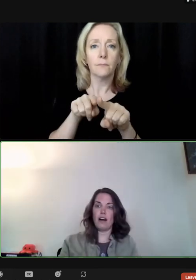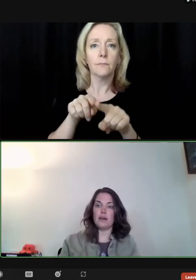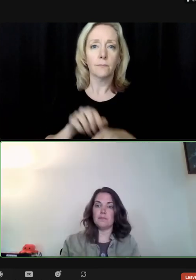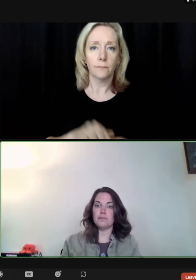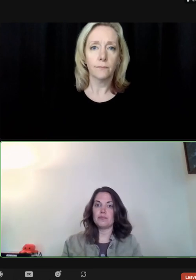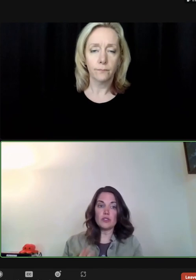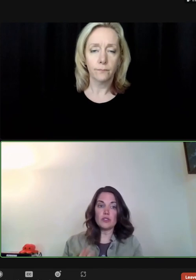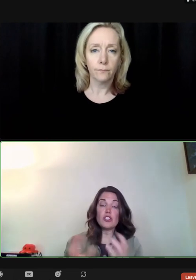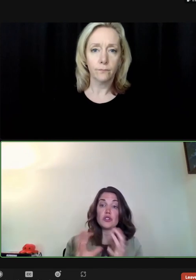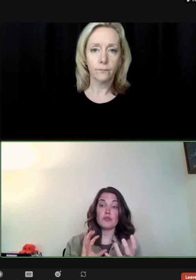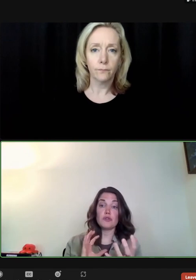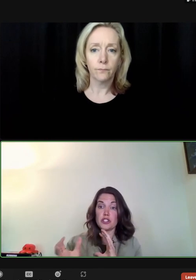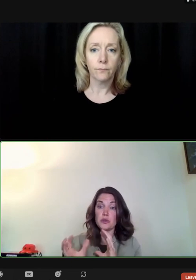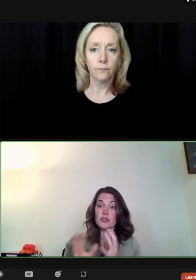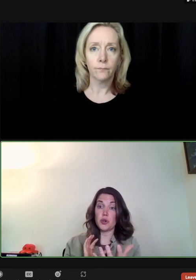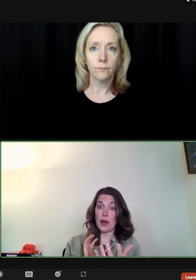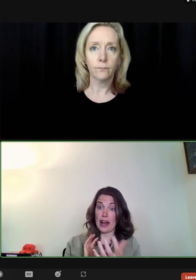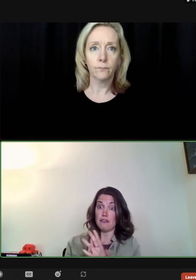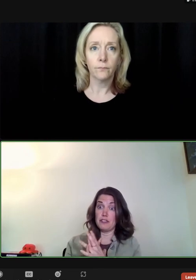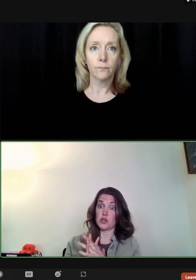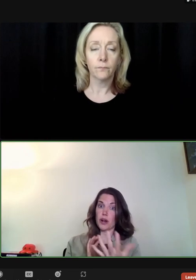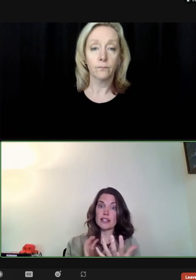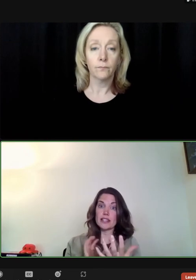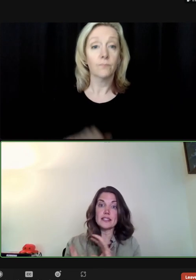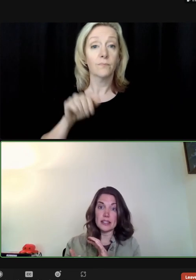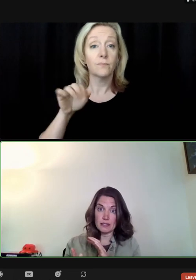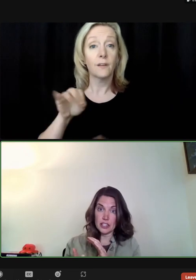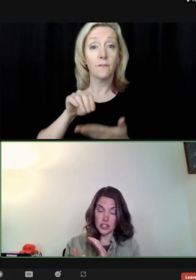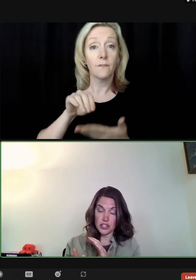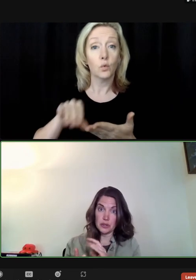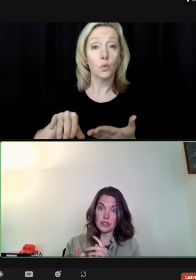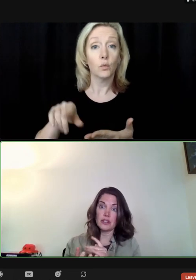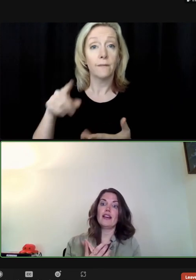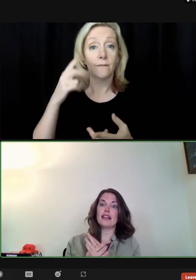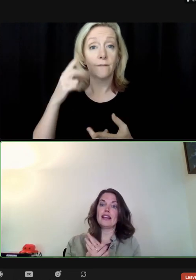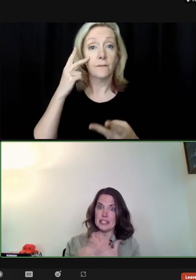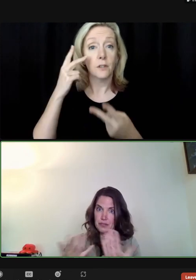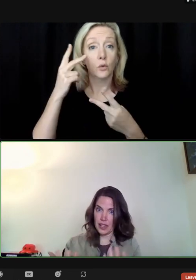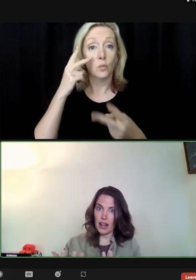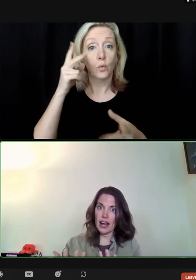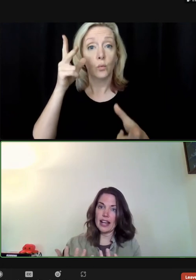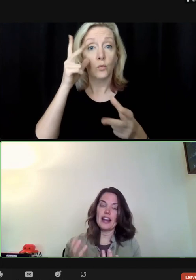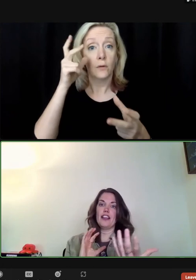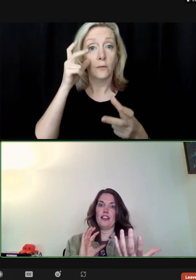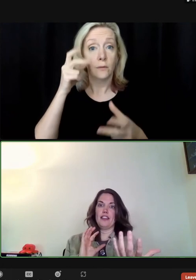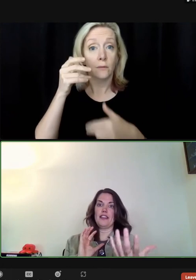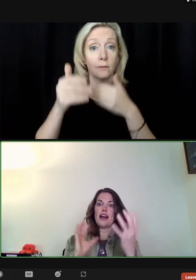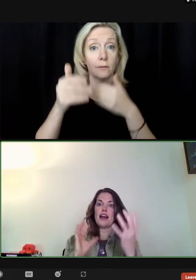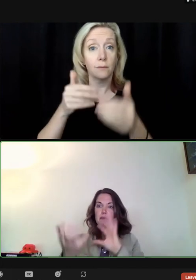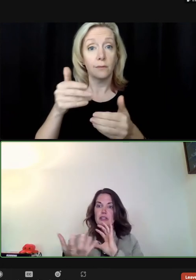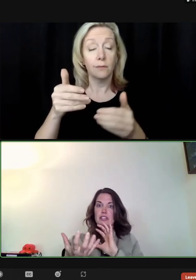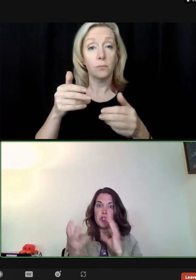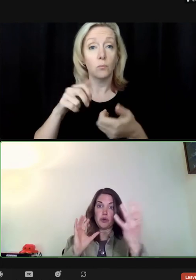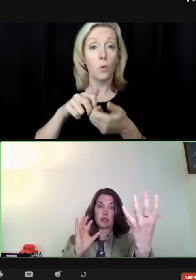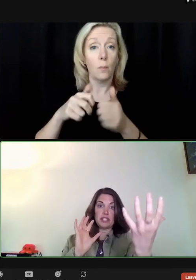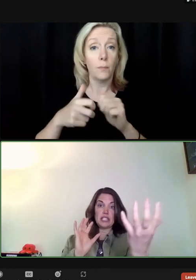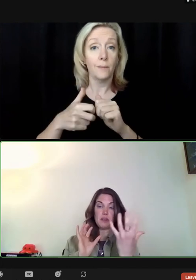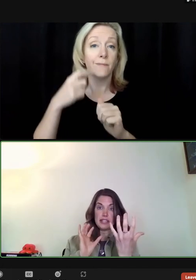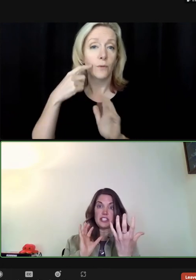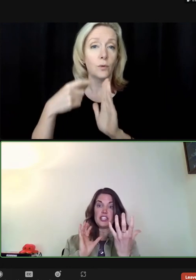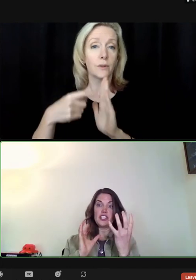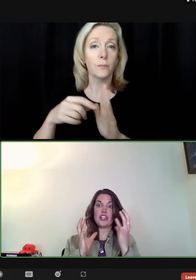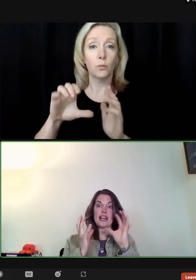imaging. So for our students who have visual processing issues, like CVI, that ability